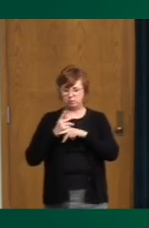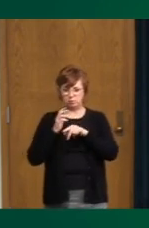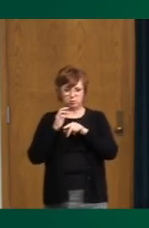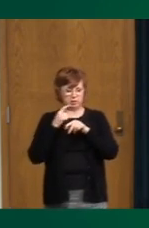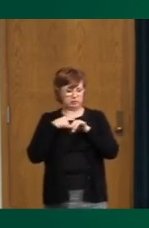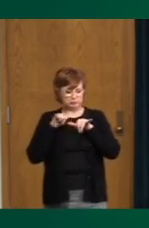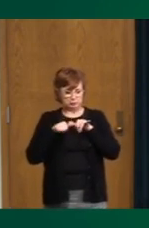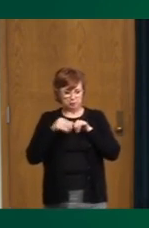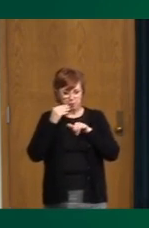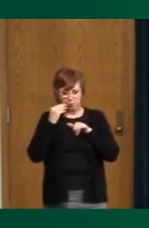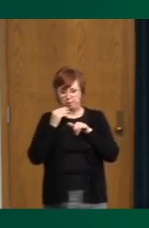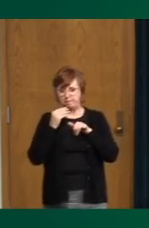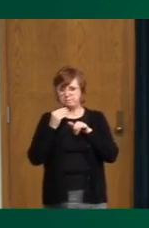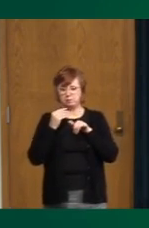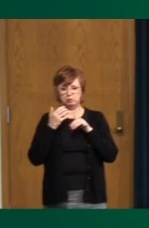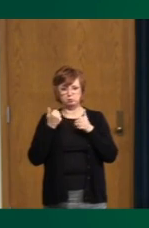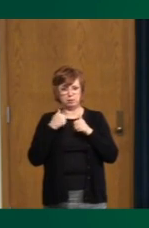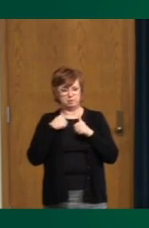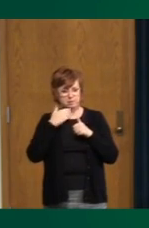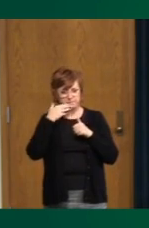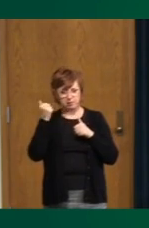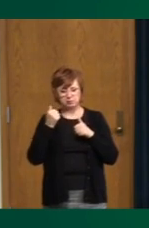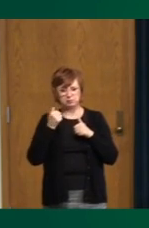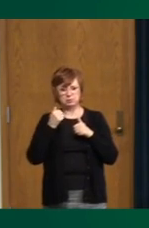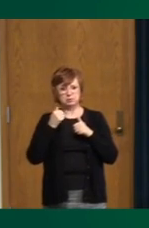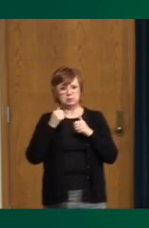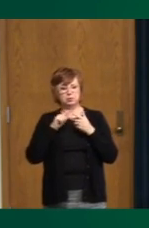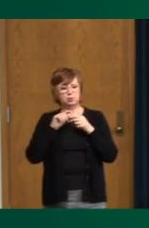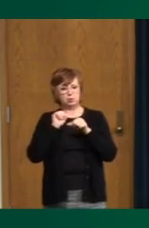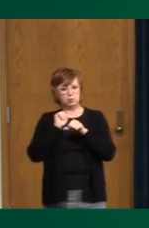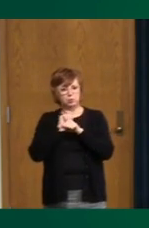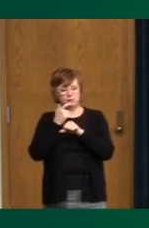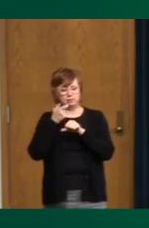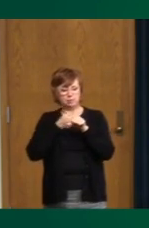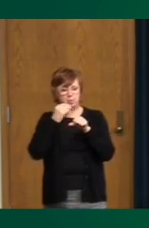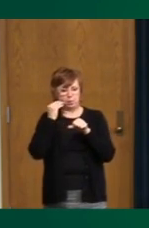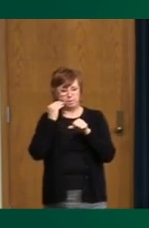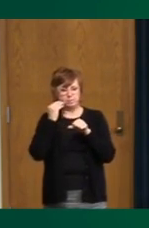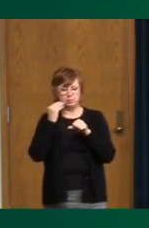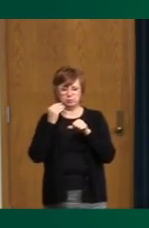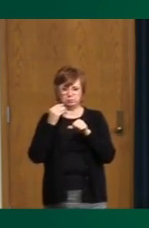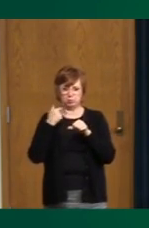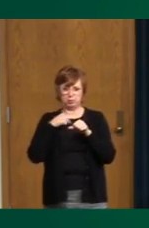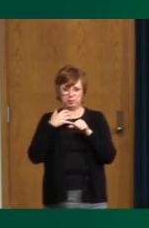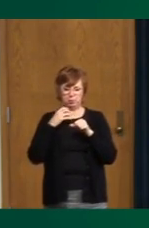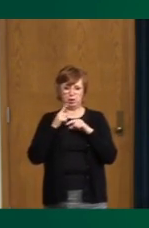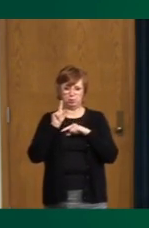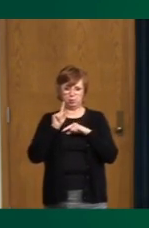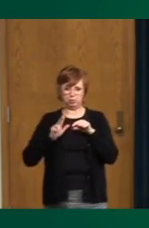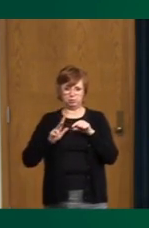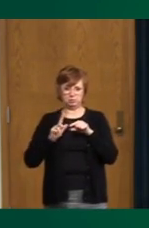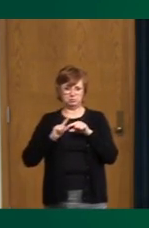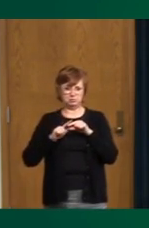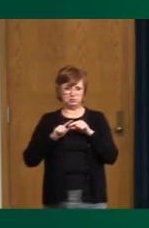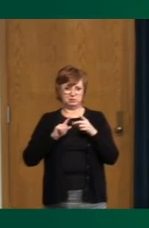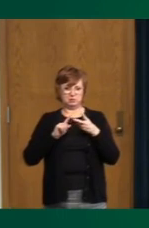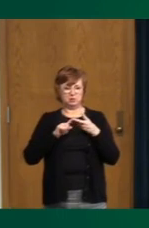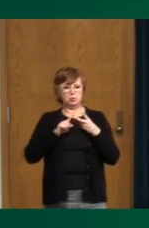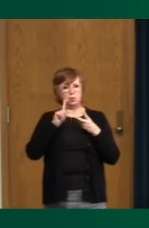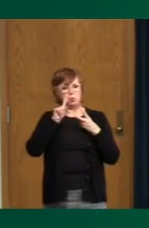home, and that's where we want more of us to go to. But a third of us are actually going about a